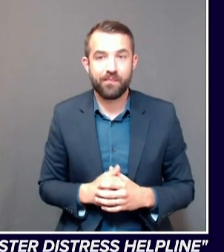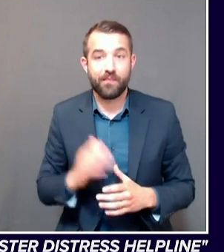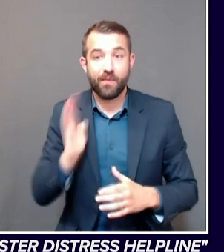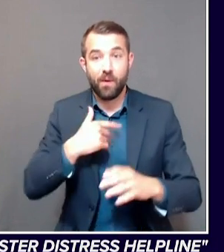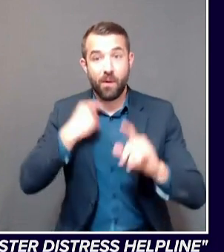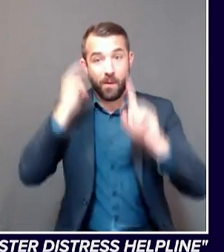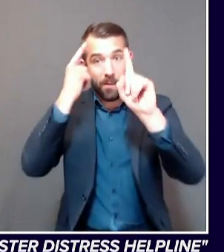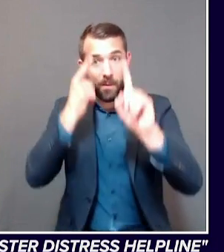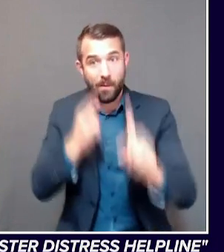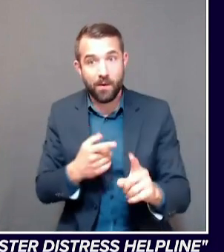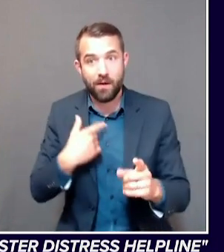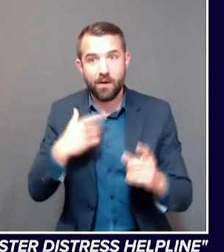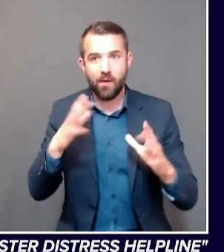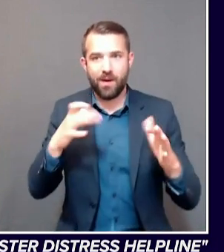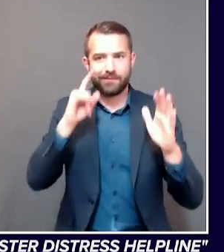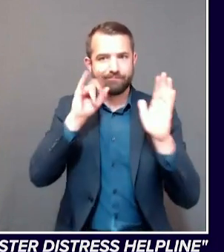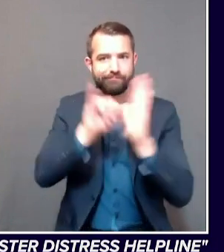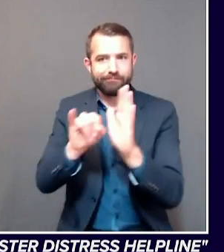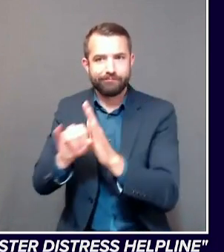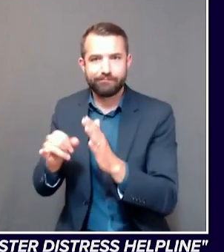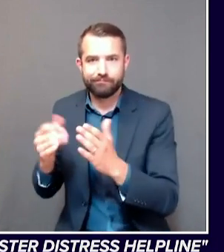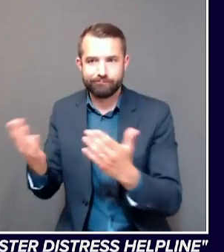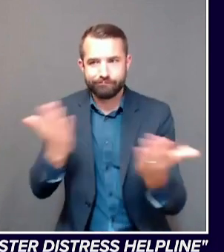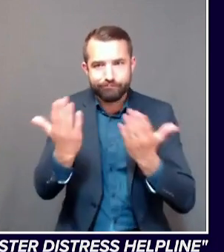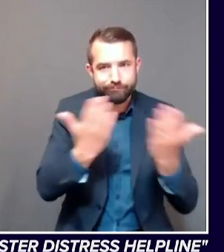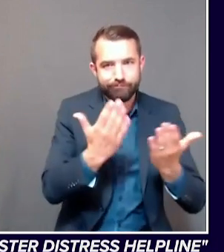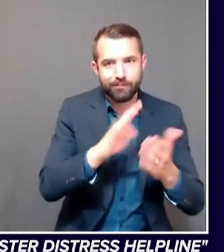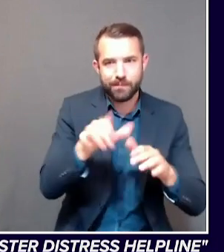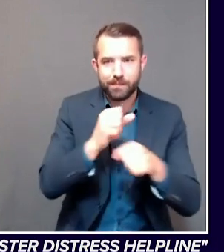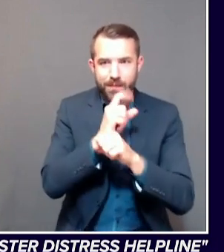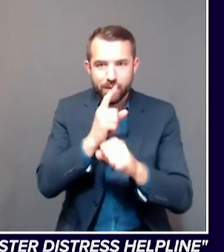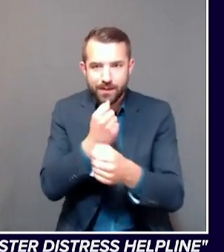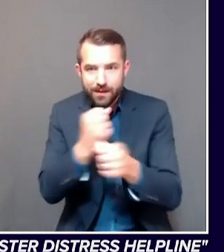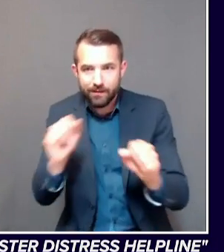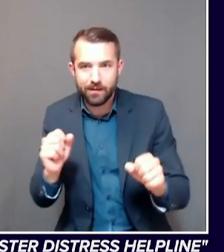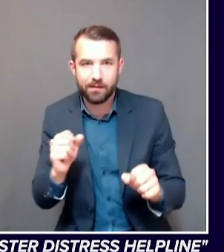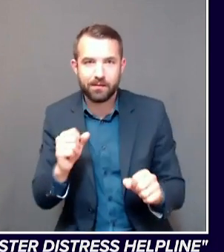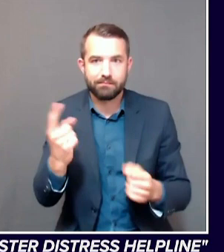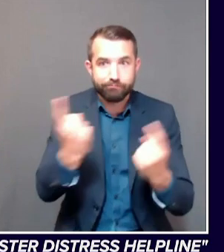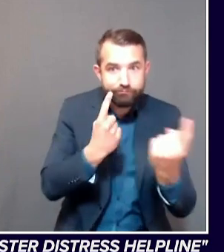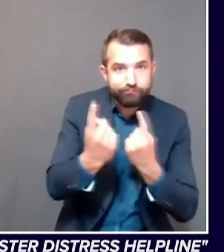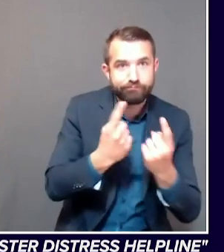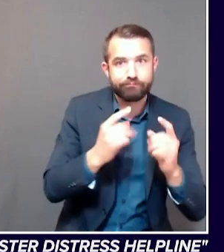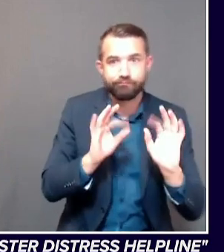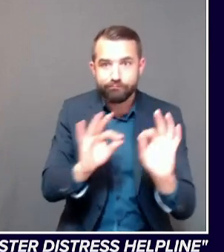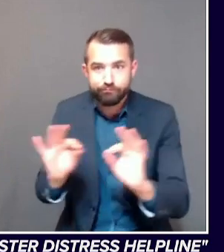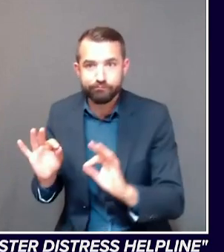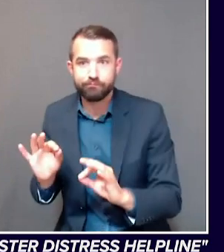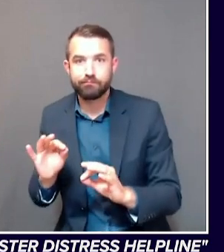to some of our functions in those areas where it's really important to people in Maine that we're there for them.